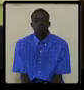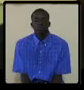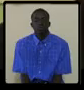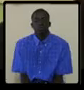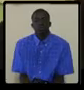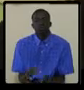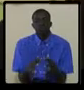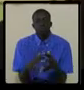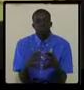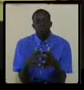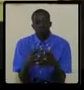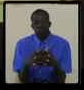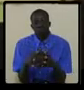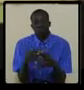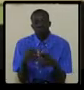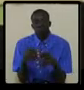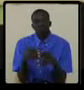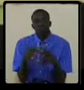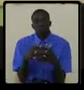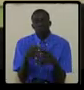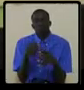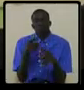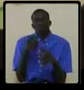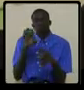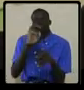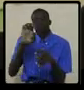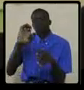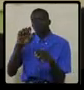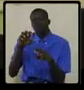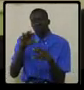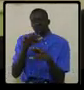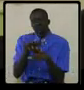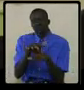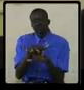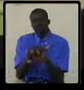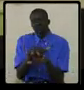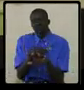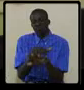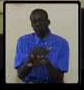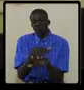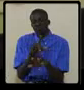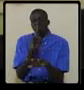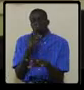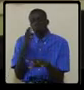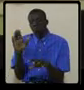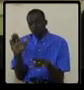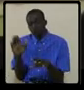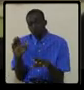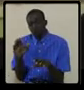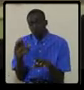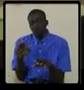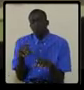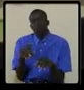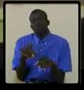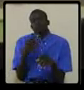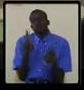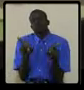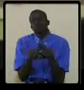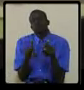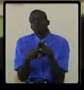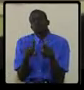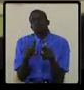Now the reaction of iron decreases and become much slower with hot water, and the result is iron